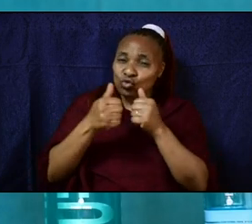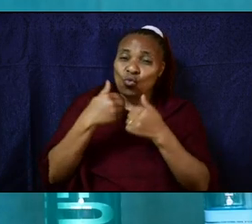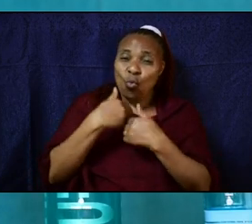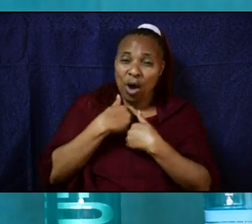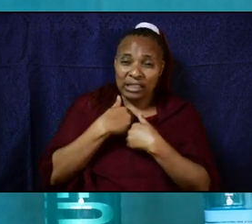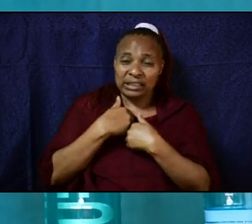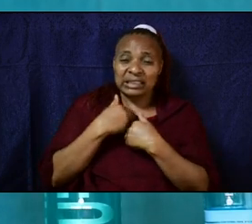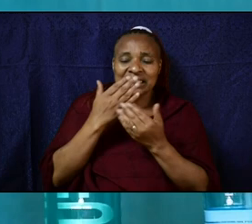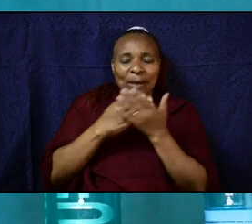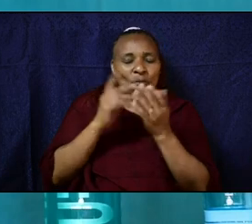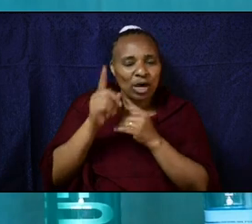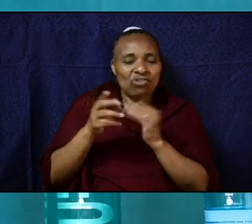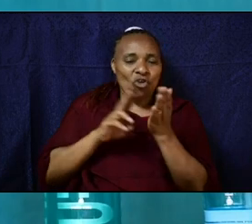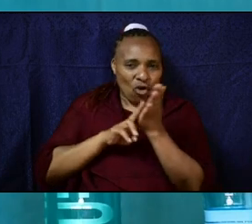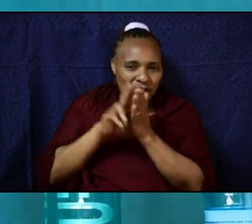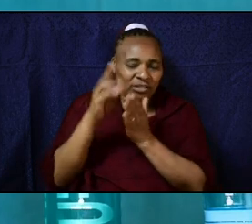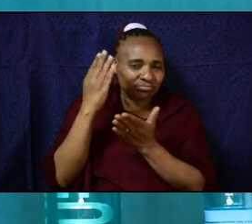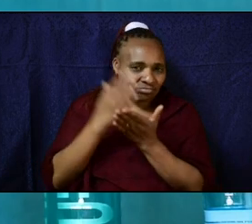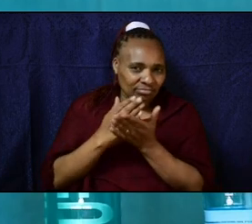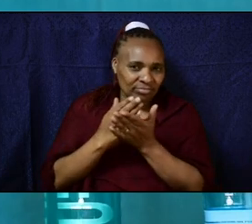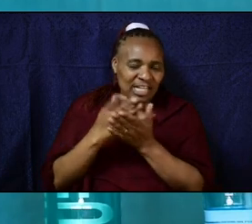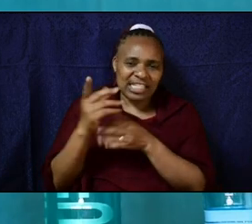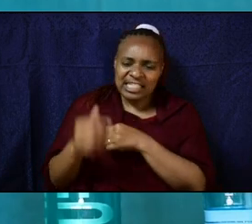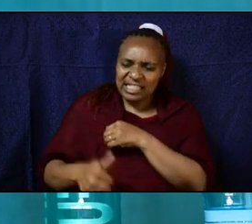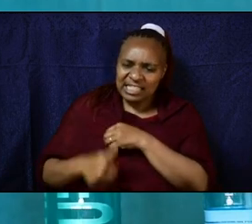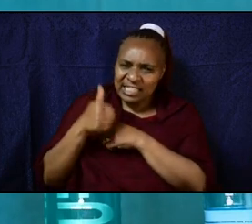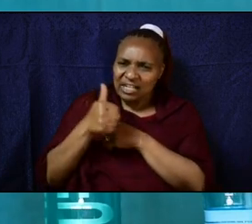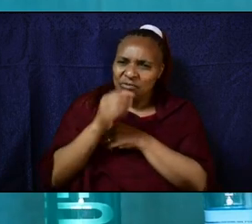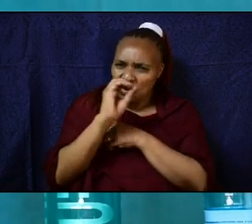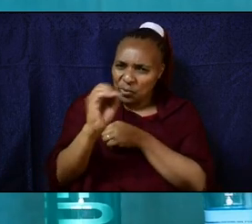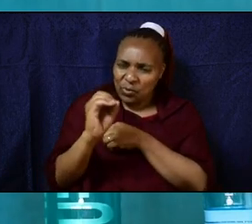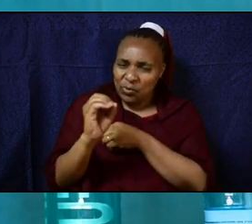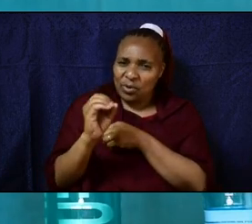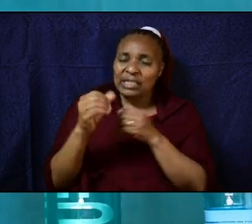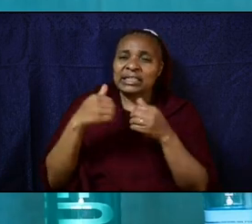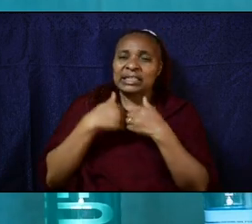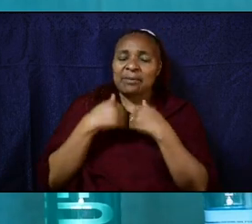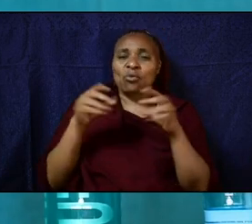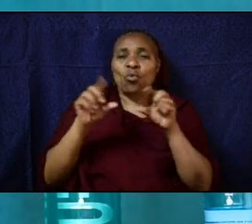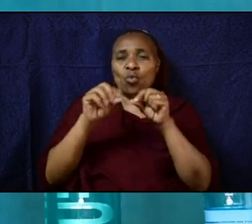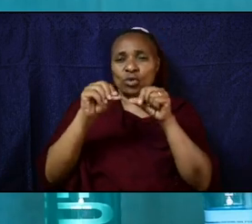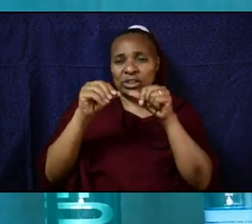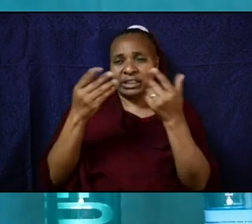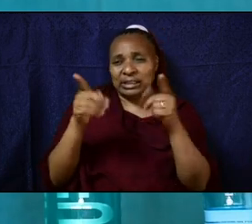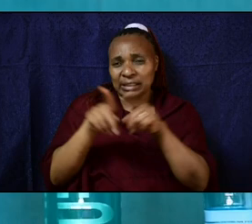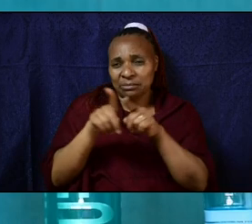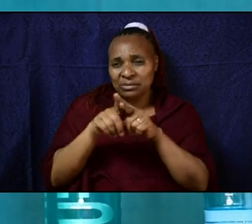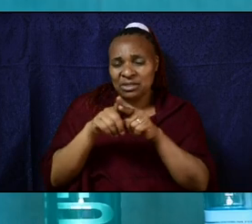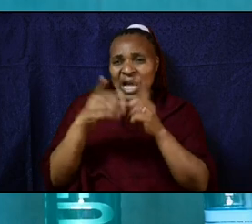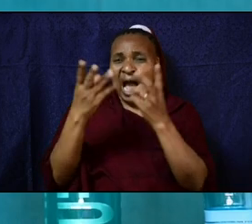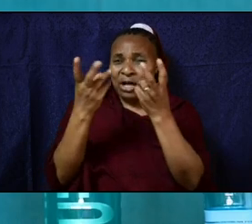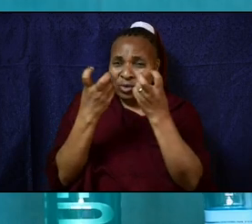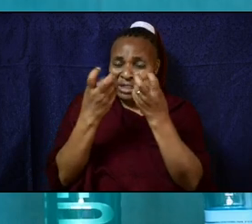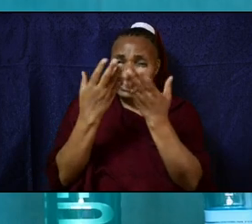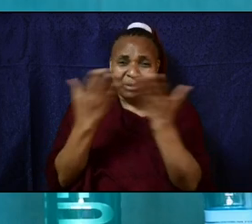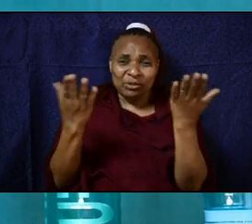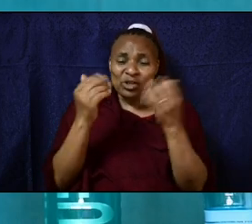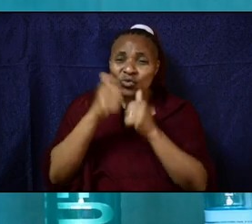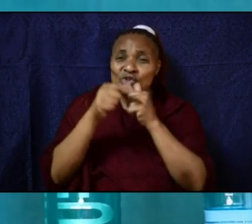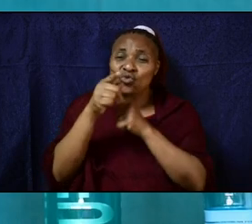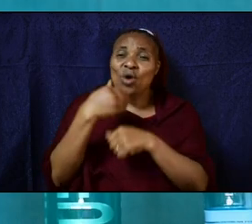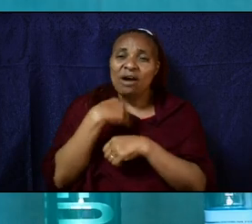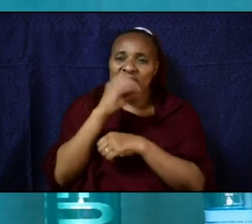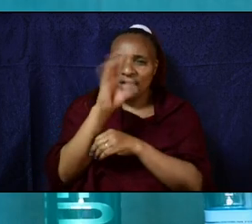to be honest. You want someone to be selfless. You need to have the same qualities. You cannot attract something you're not.